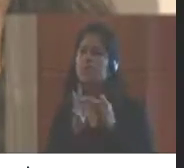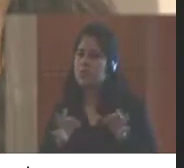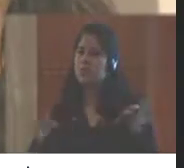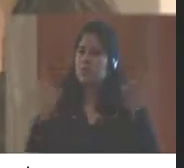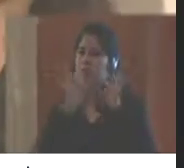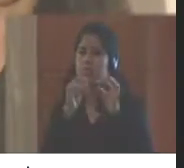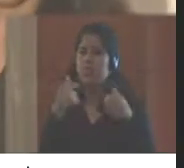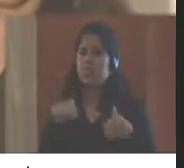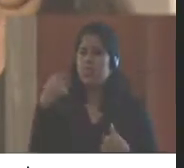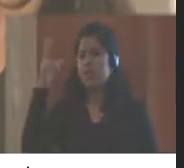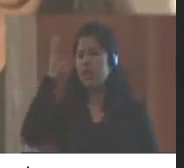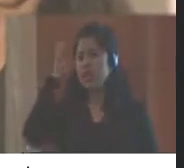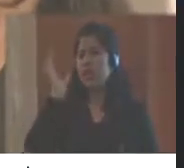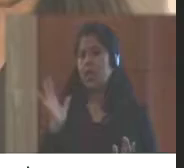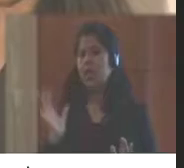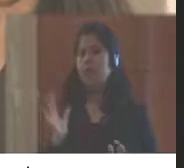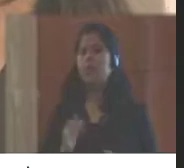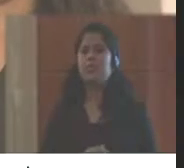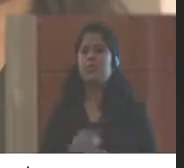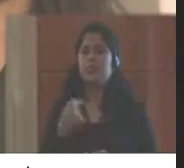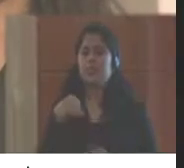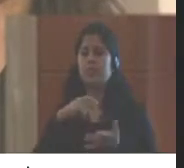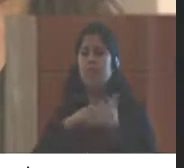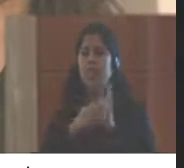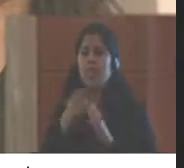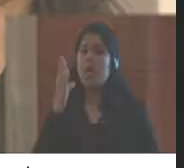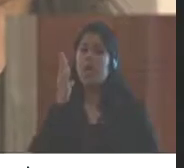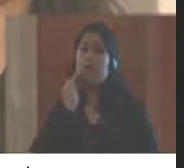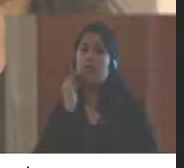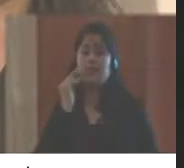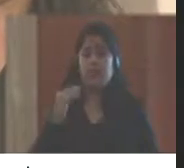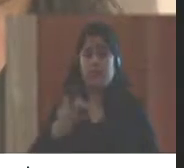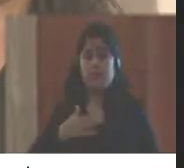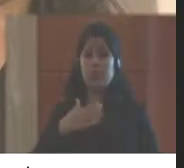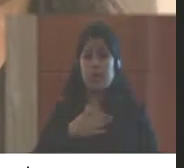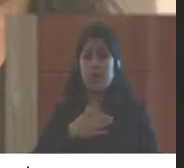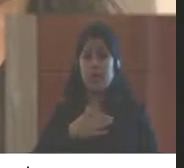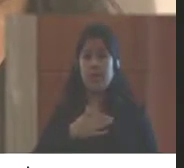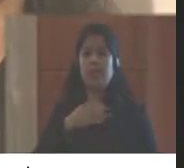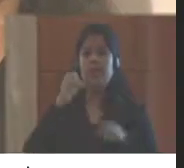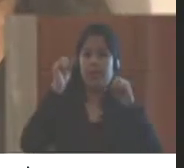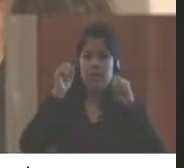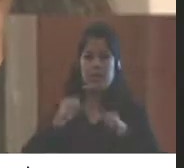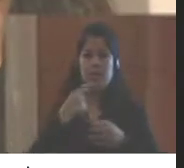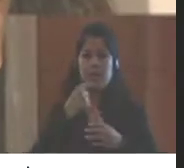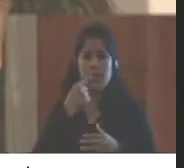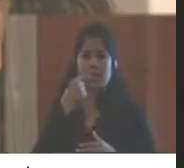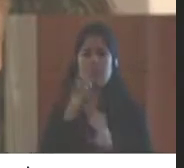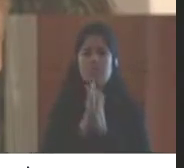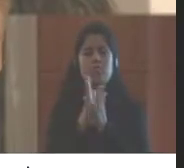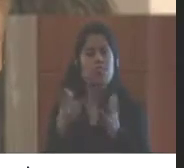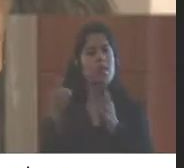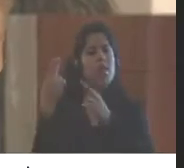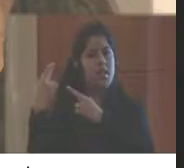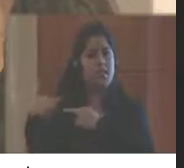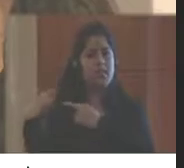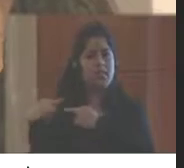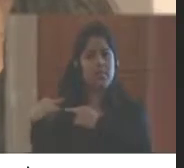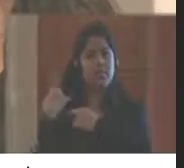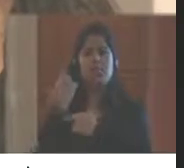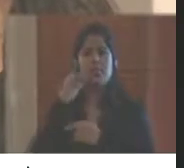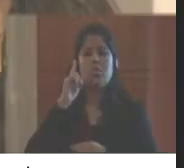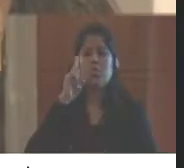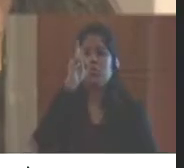process, which is important, because I believe that our experience shows that a lot